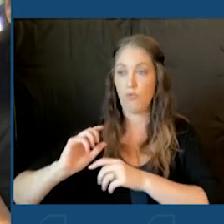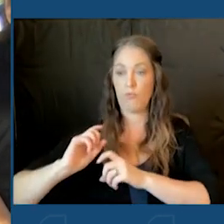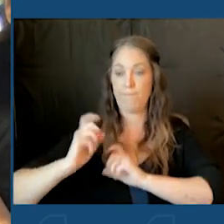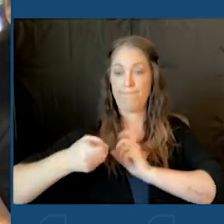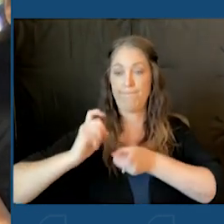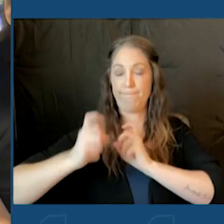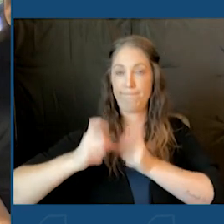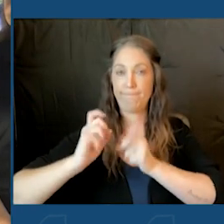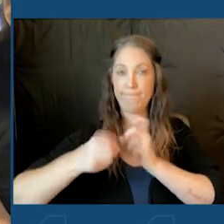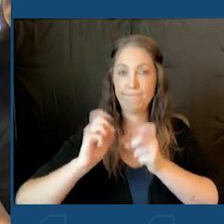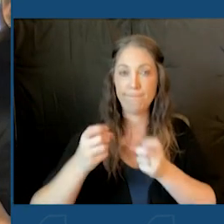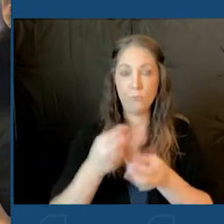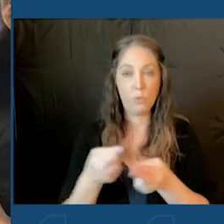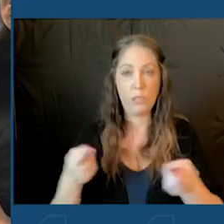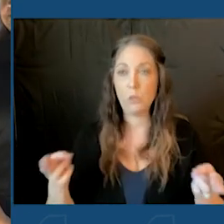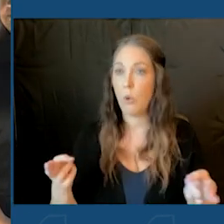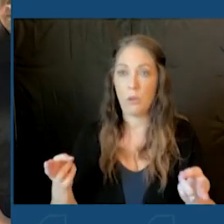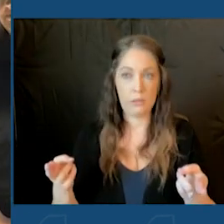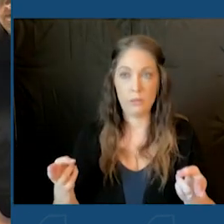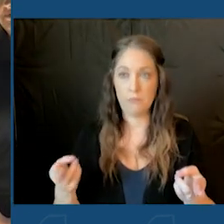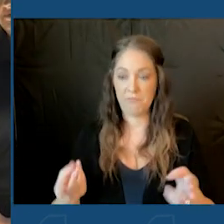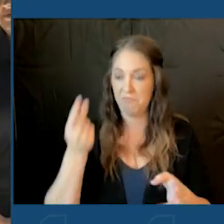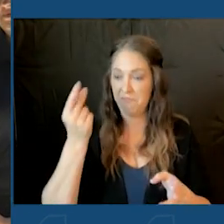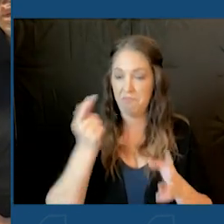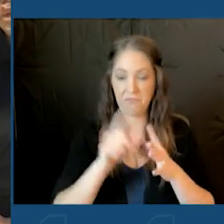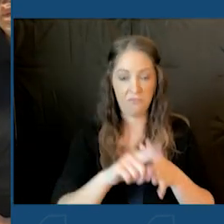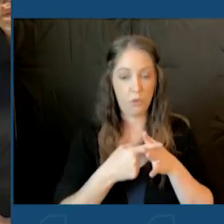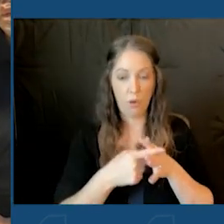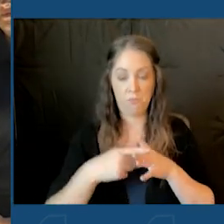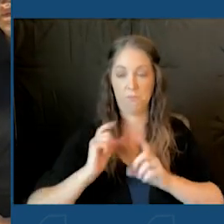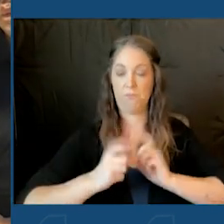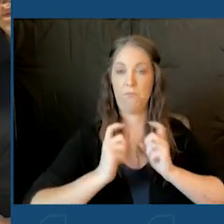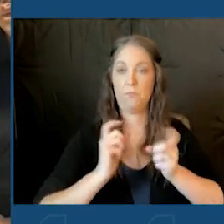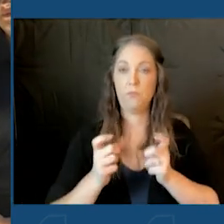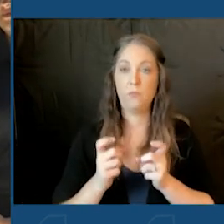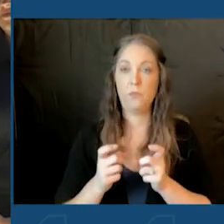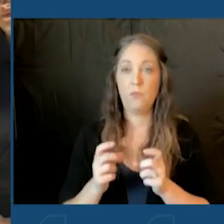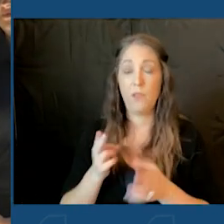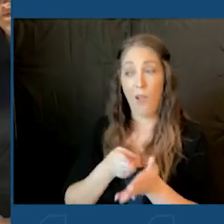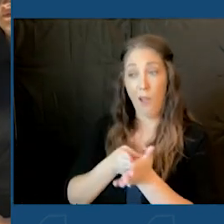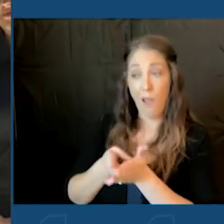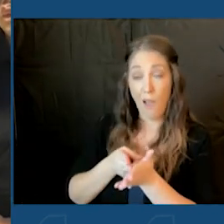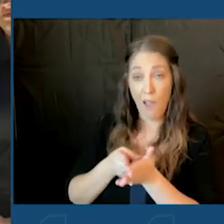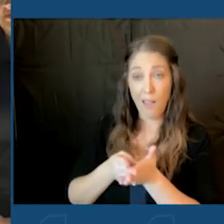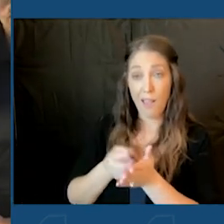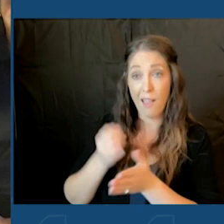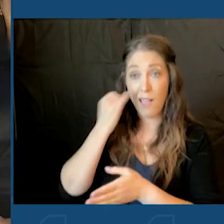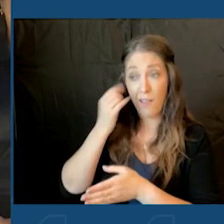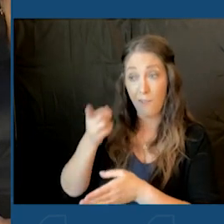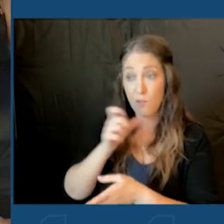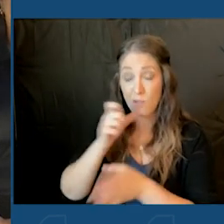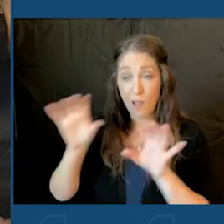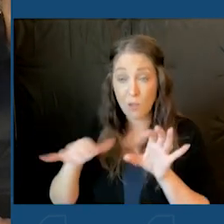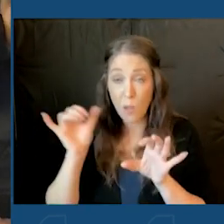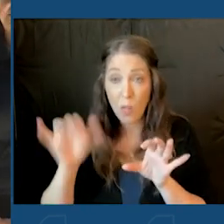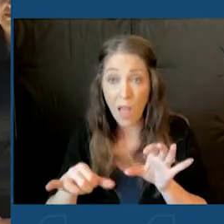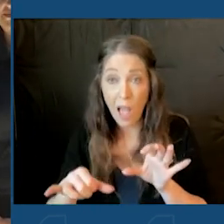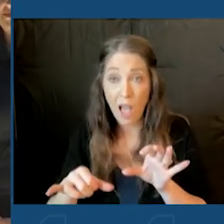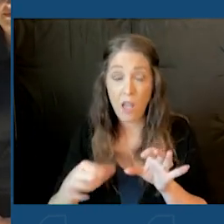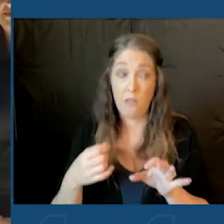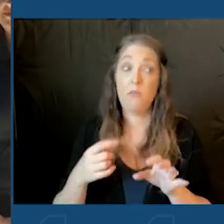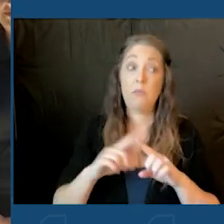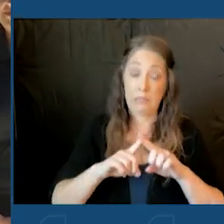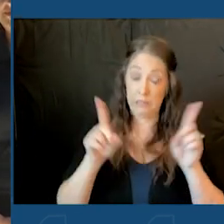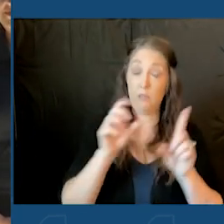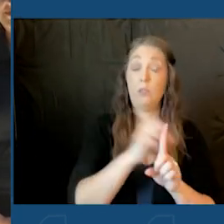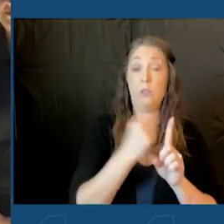from the get-go on this. And frankly, we'd be dealing with a much different situation right now had we not deployed the resources that you did right off the bat. So we're